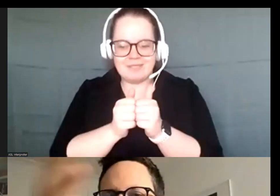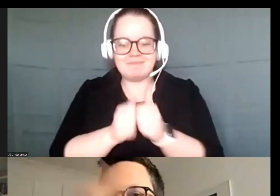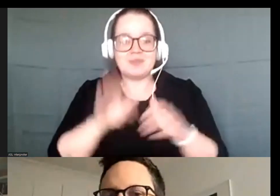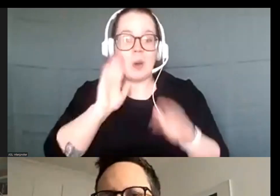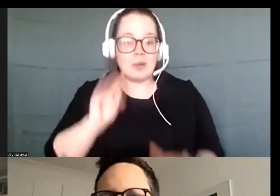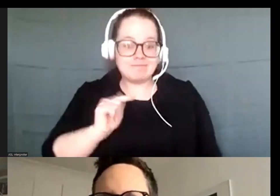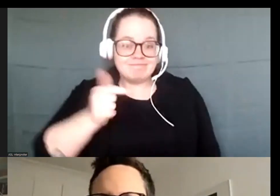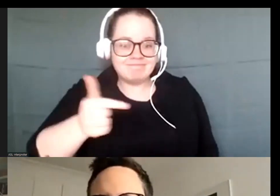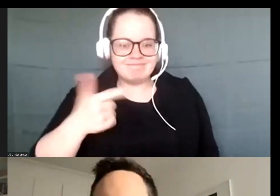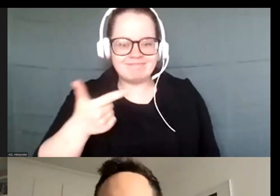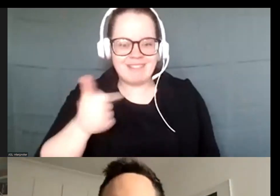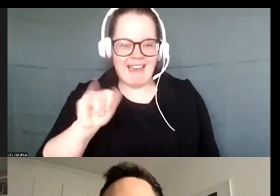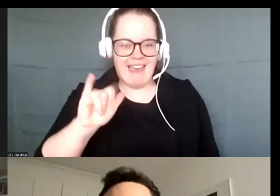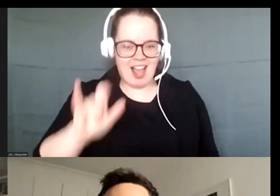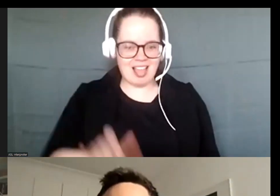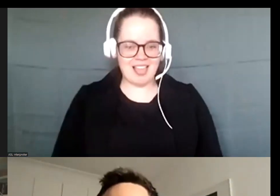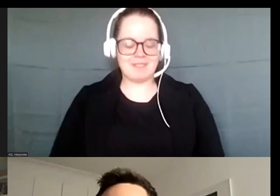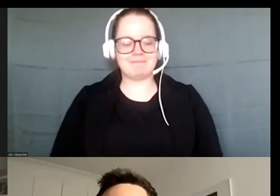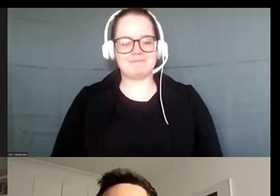to Gail.